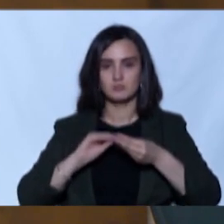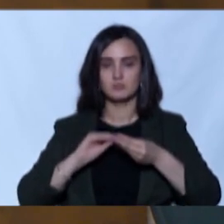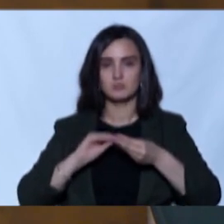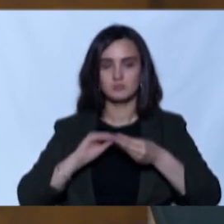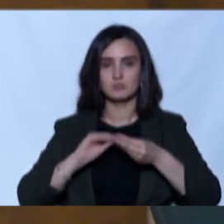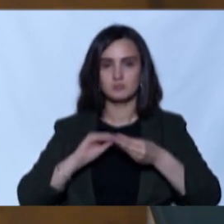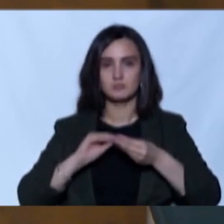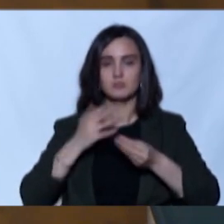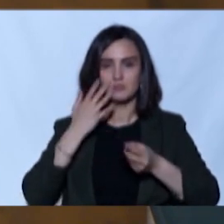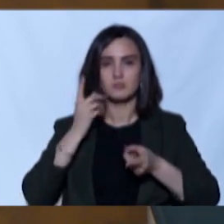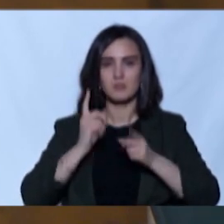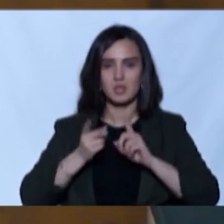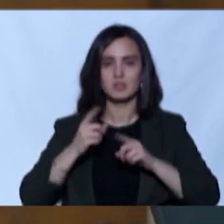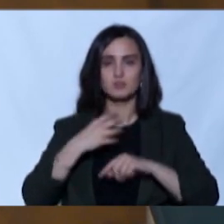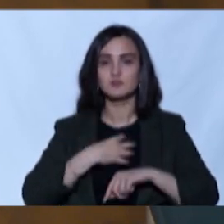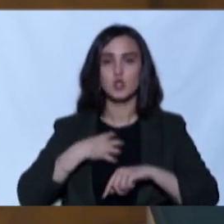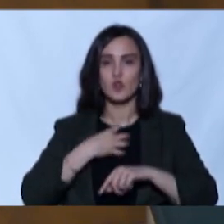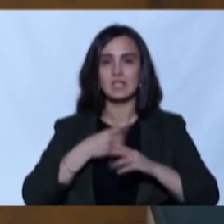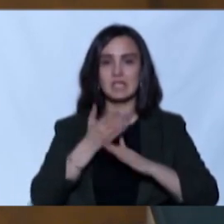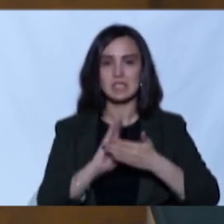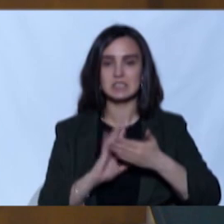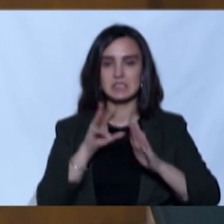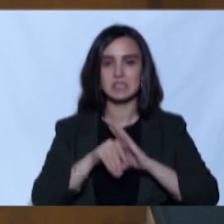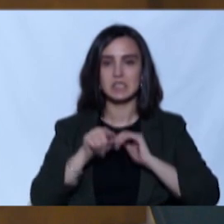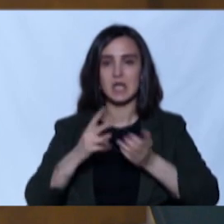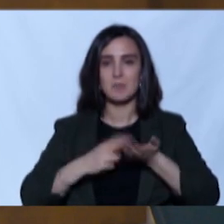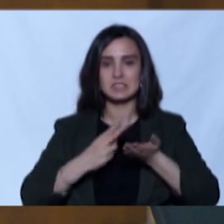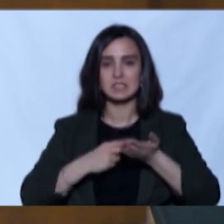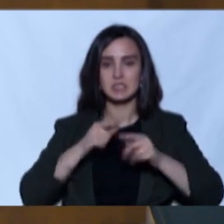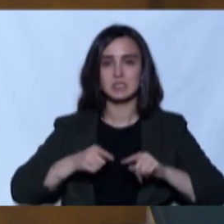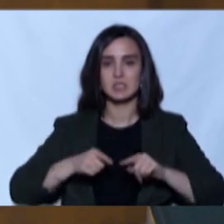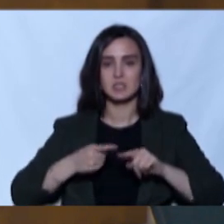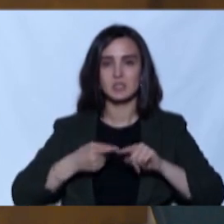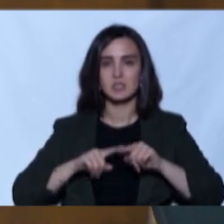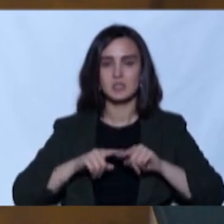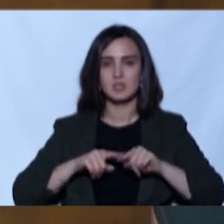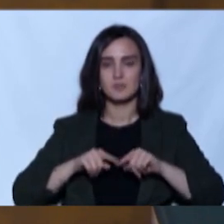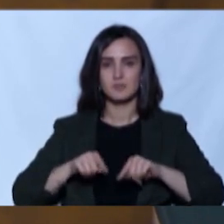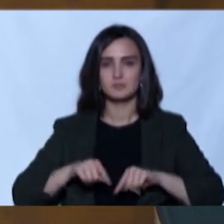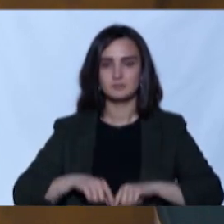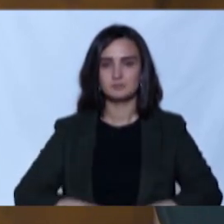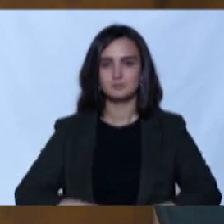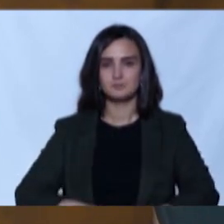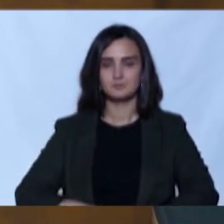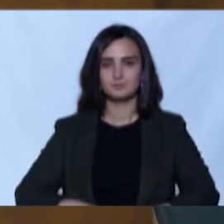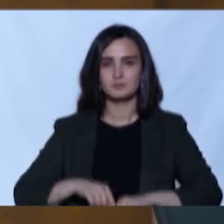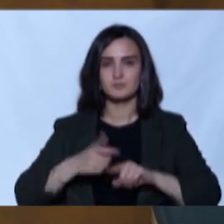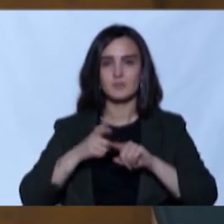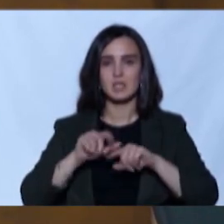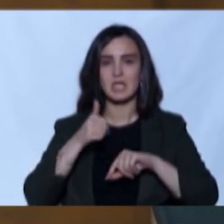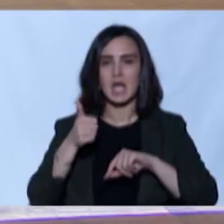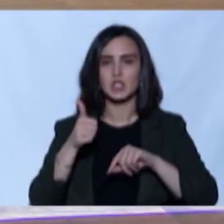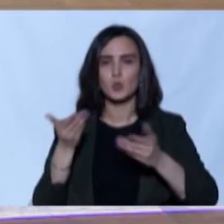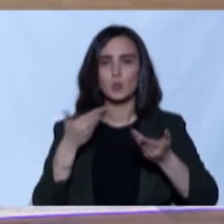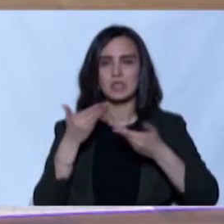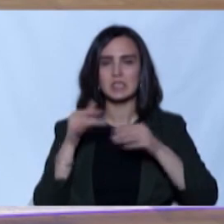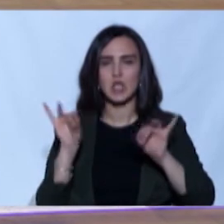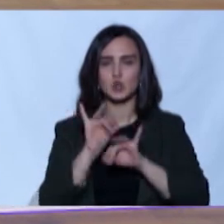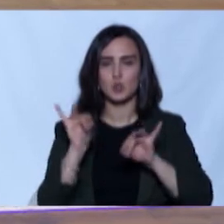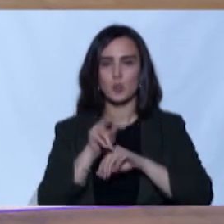That's a really poignant part of the book. In fact, there's a quote. It's one of the greatest relationships in